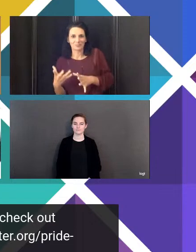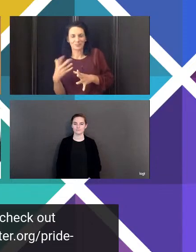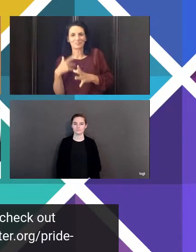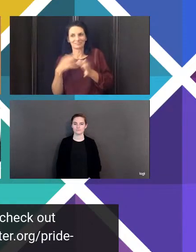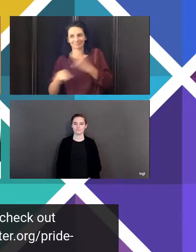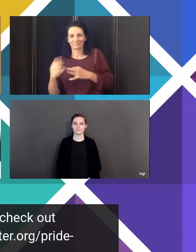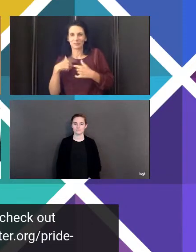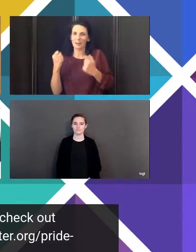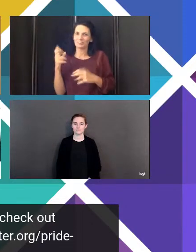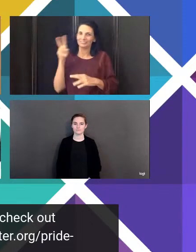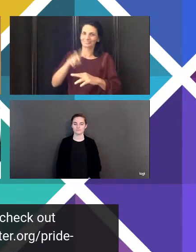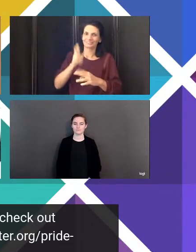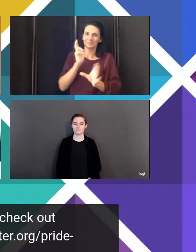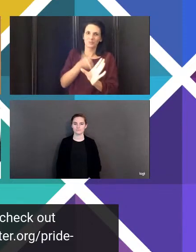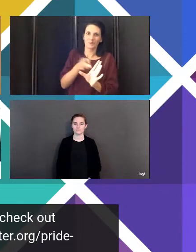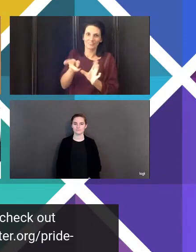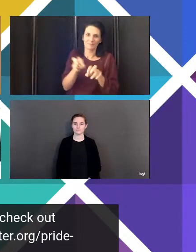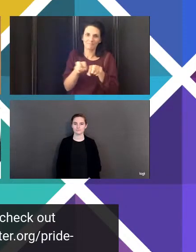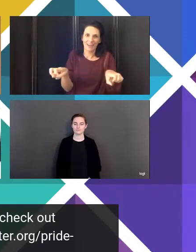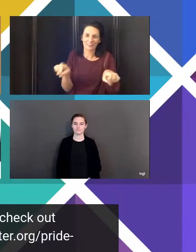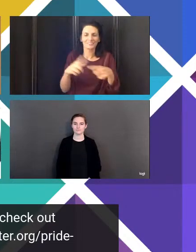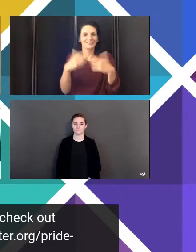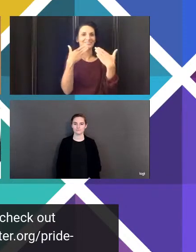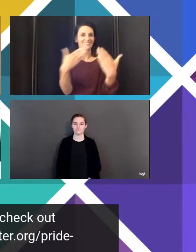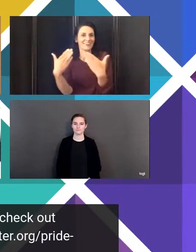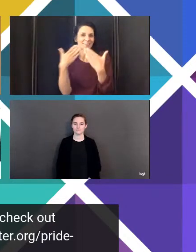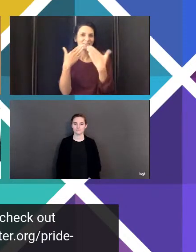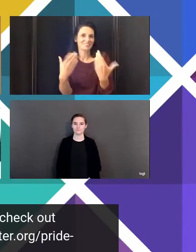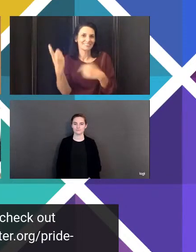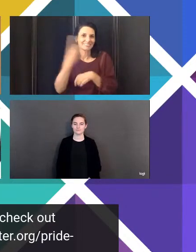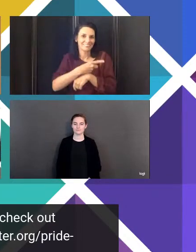you, everyone, and thank you, have a good rest of your day. Thank you.